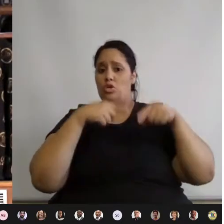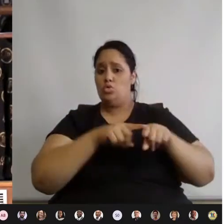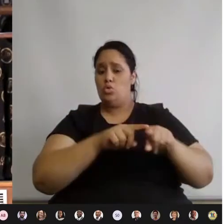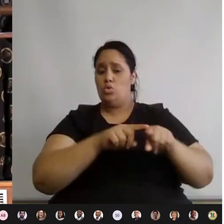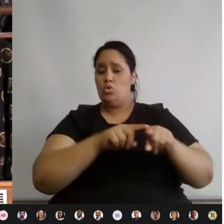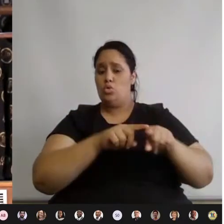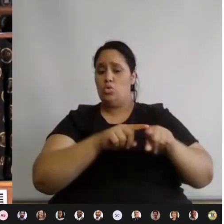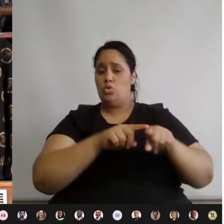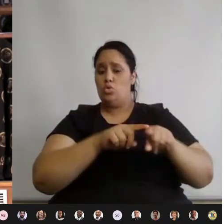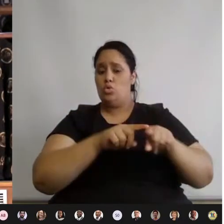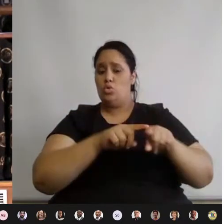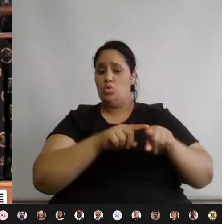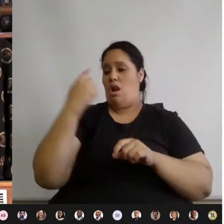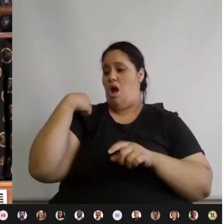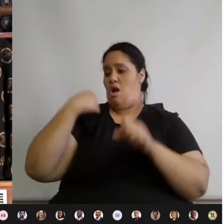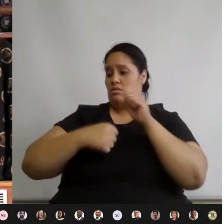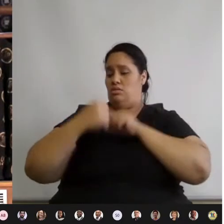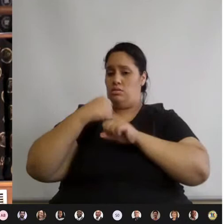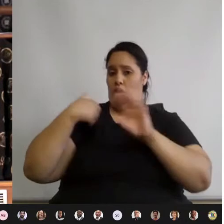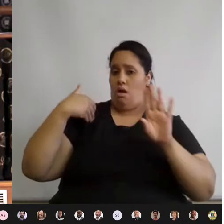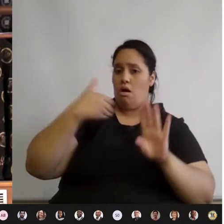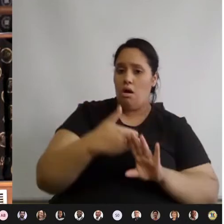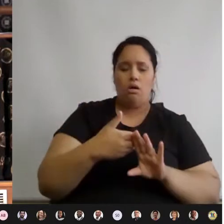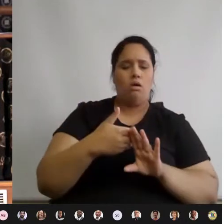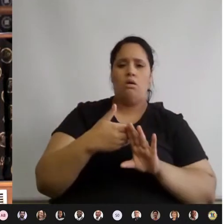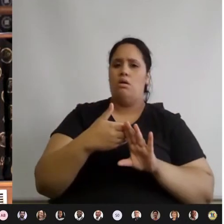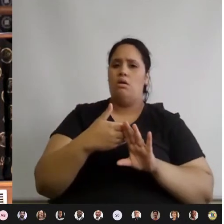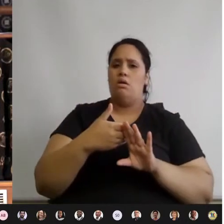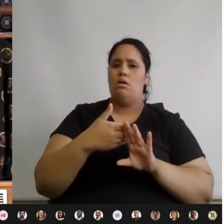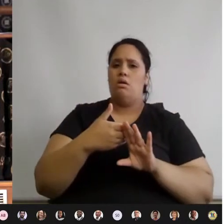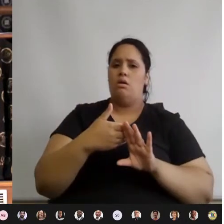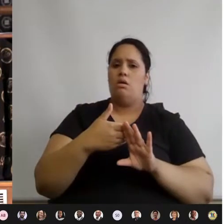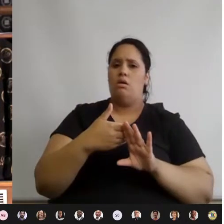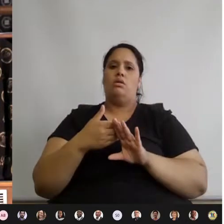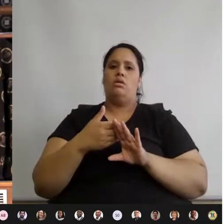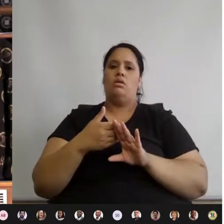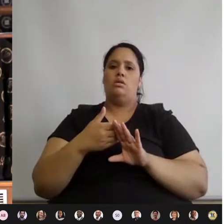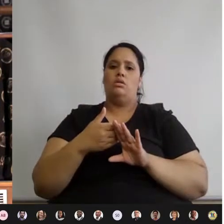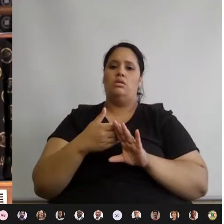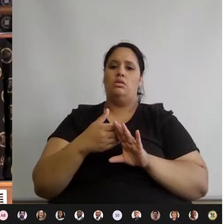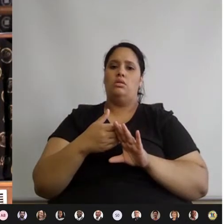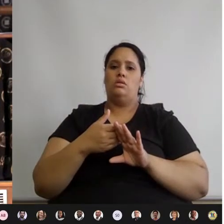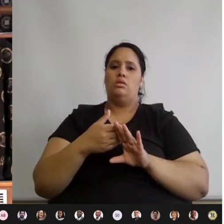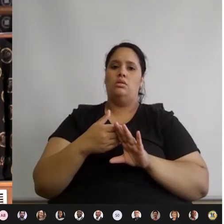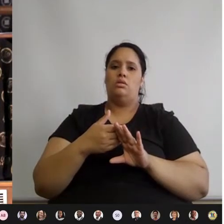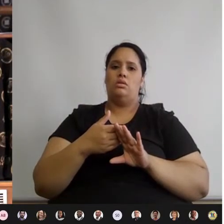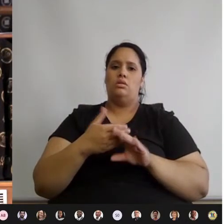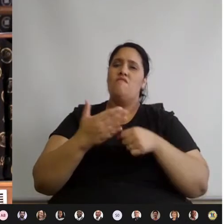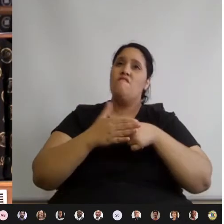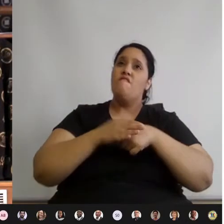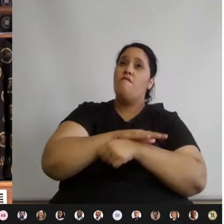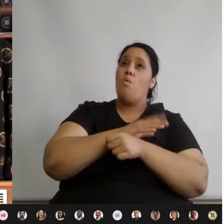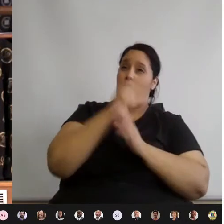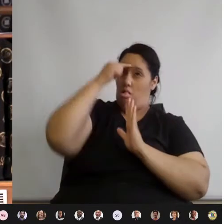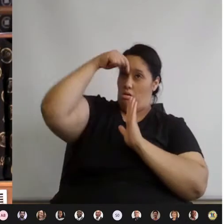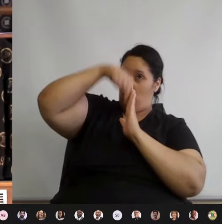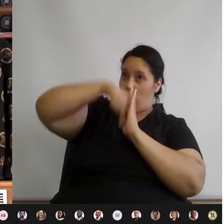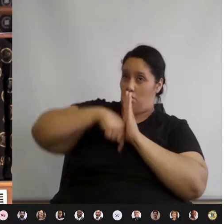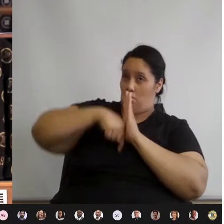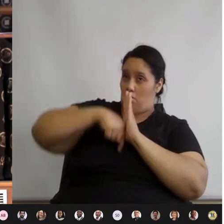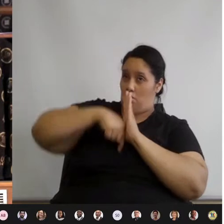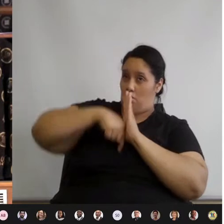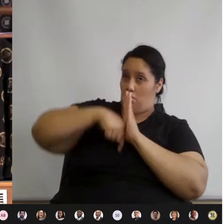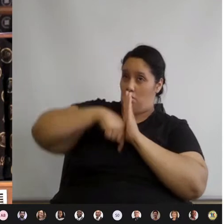over the last year have not been truly thought out, have not been